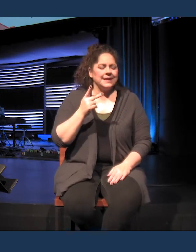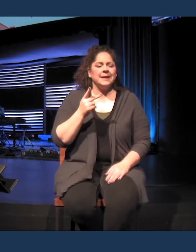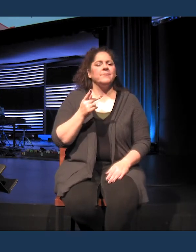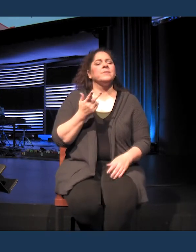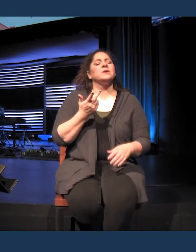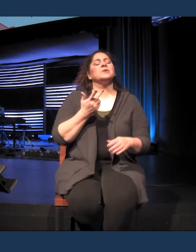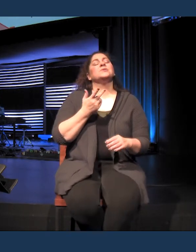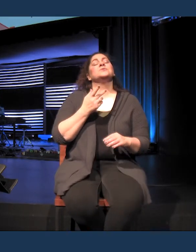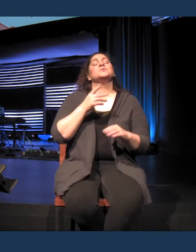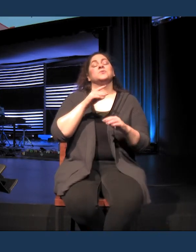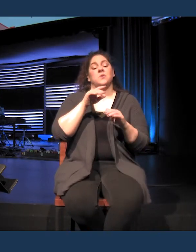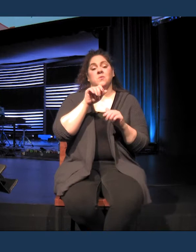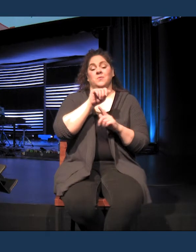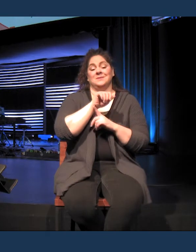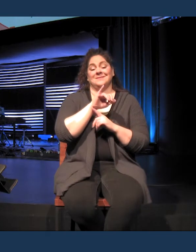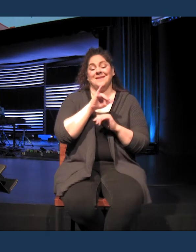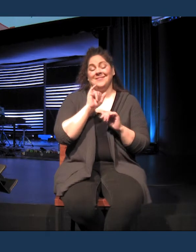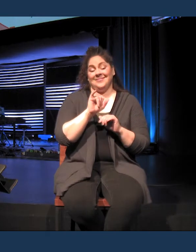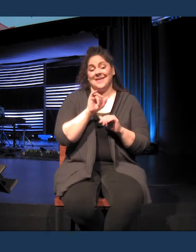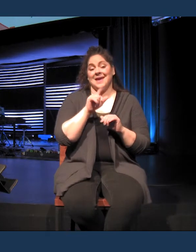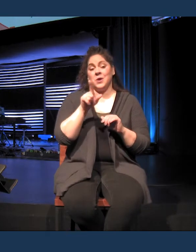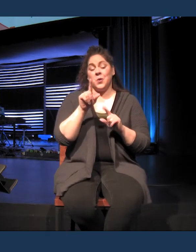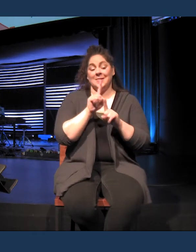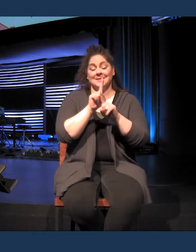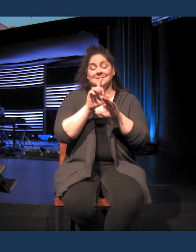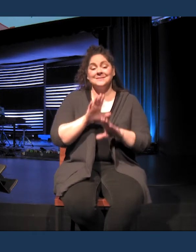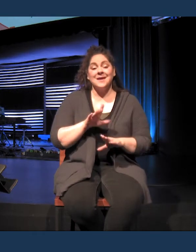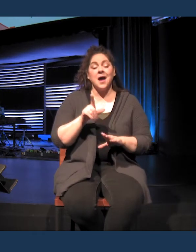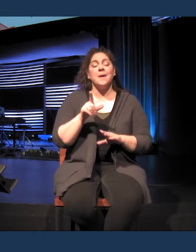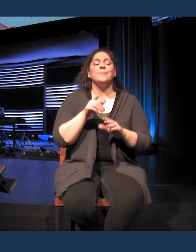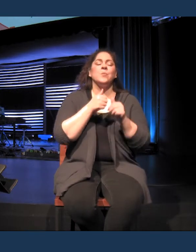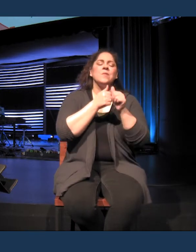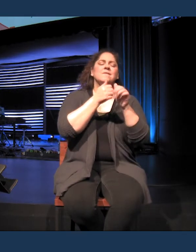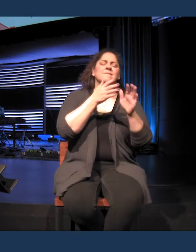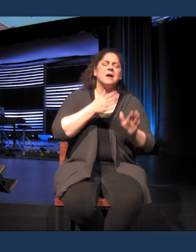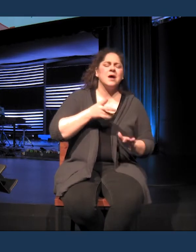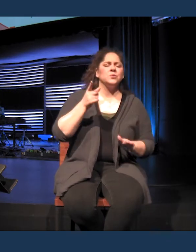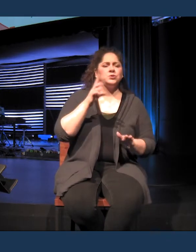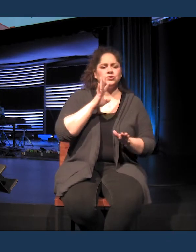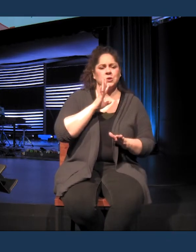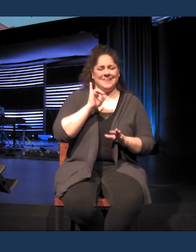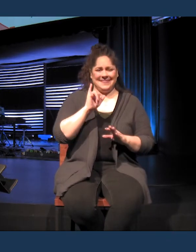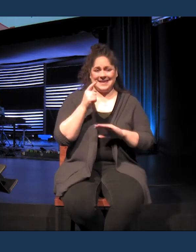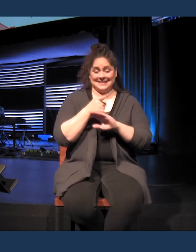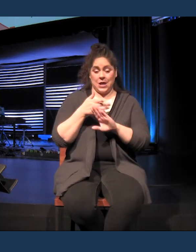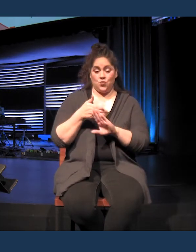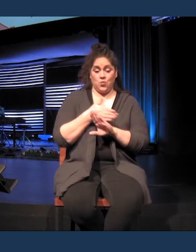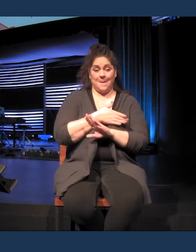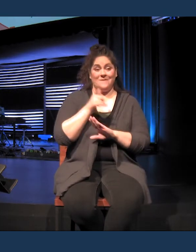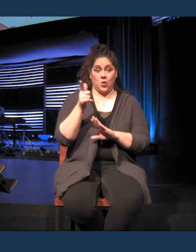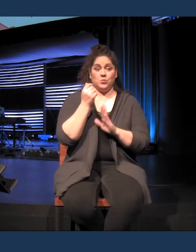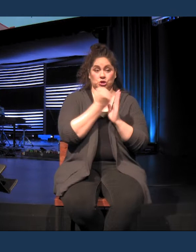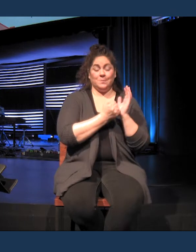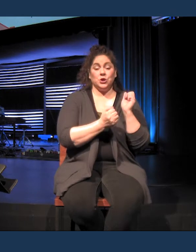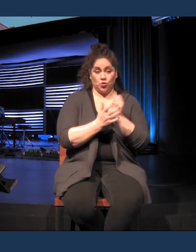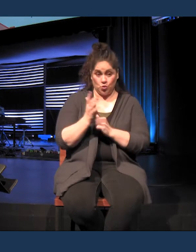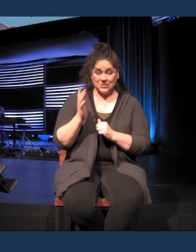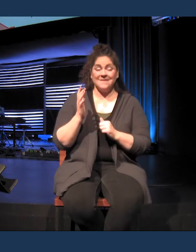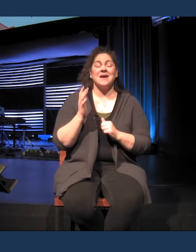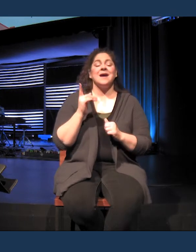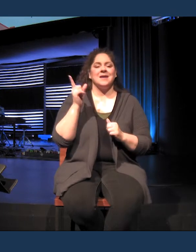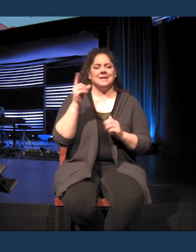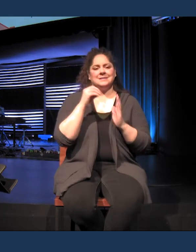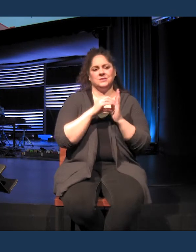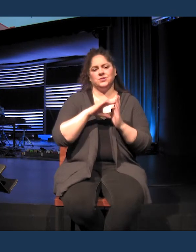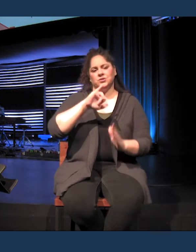another conversation that Jesus had with his disciples about the day before he was going to be crucified. It's